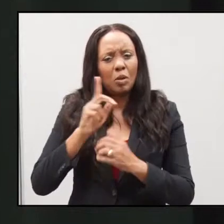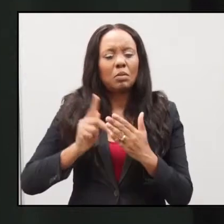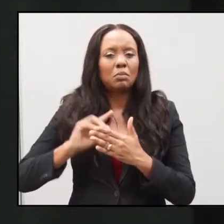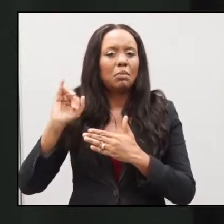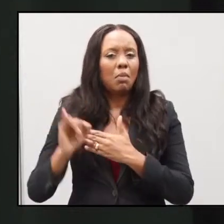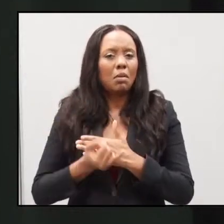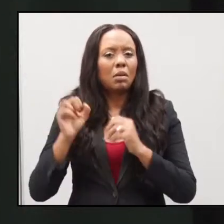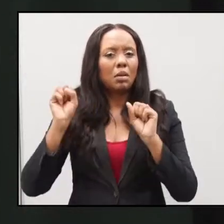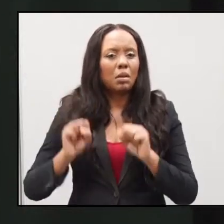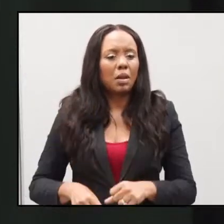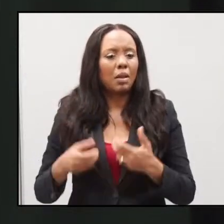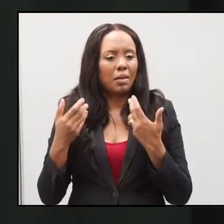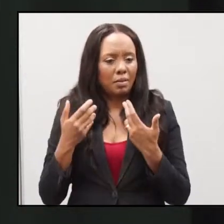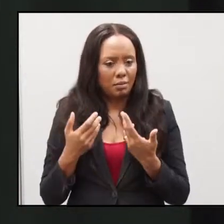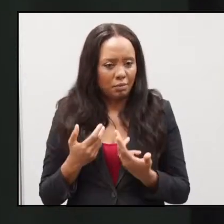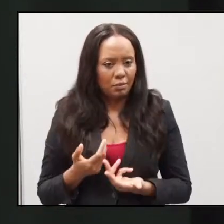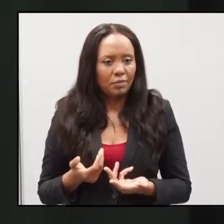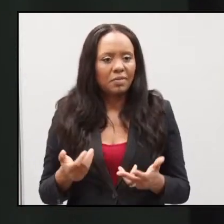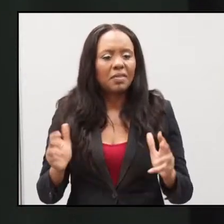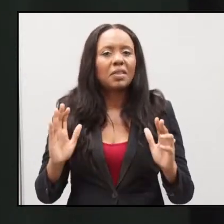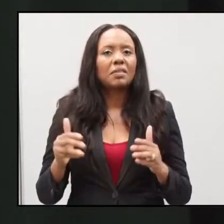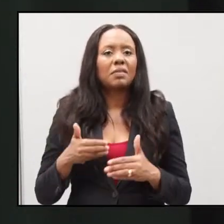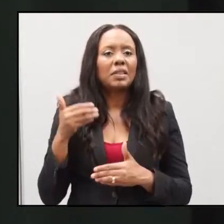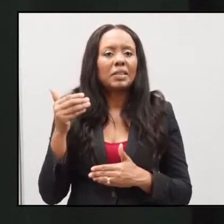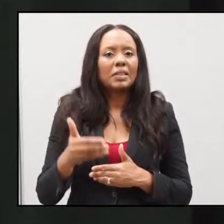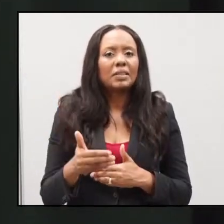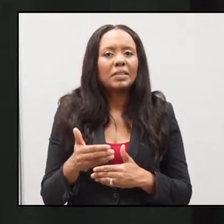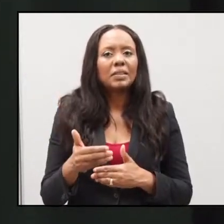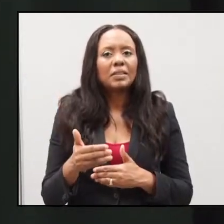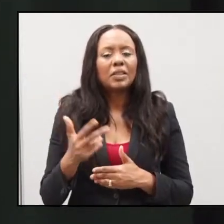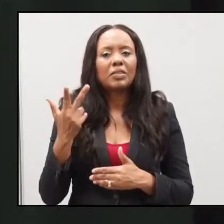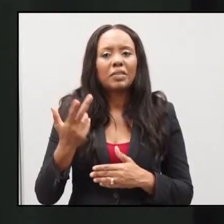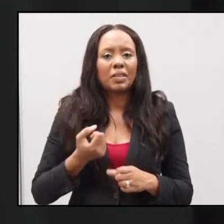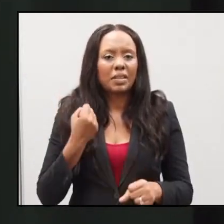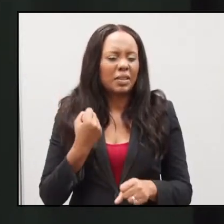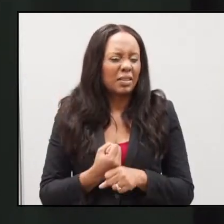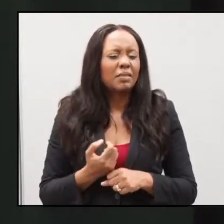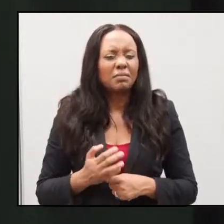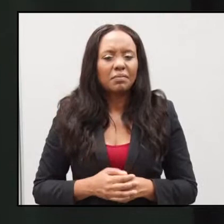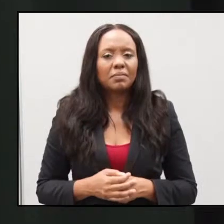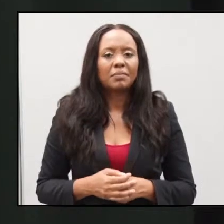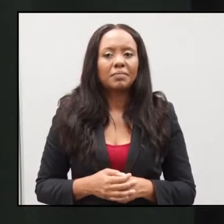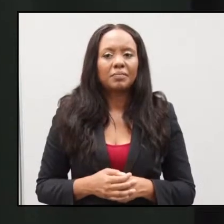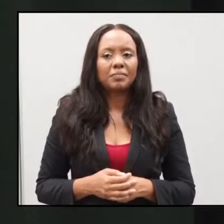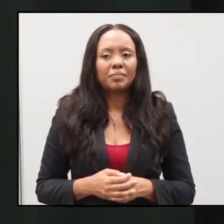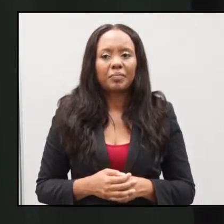completed over the course of the next 3 years or so.